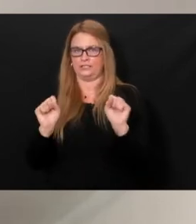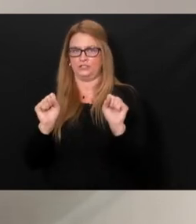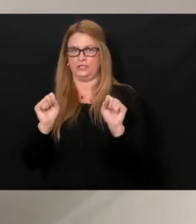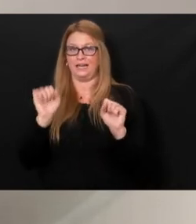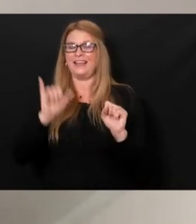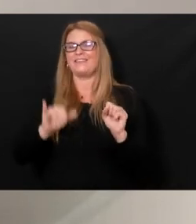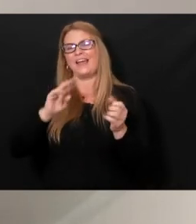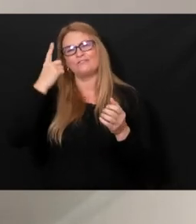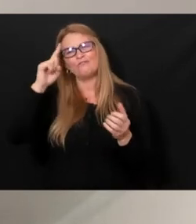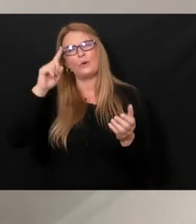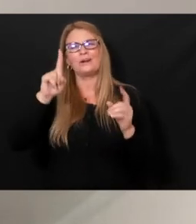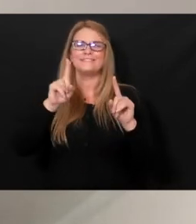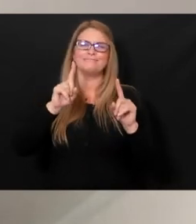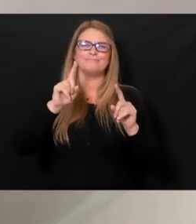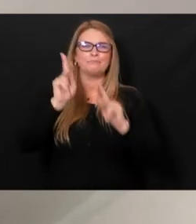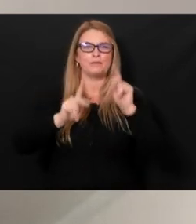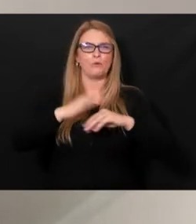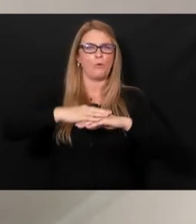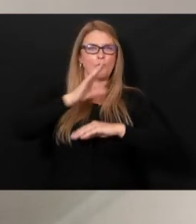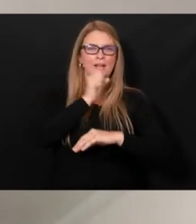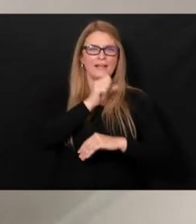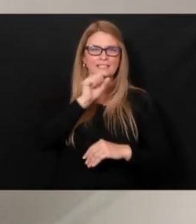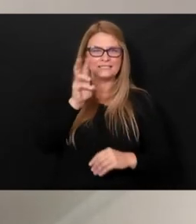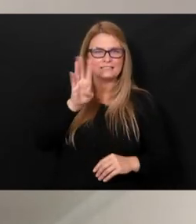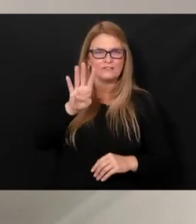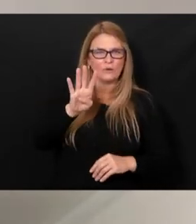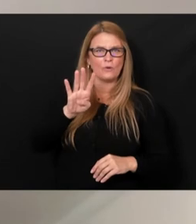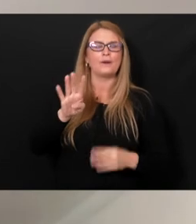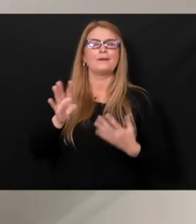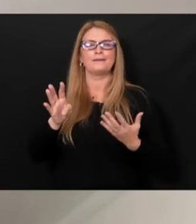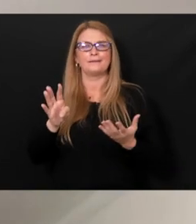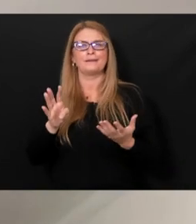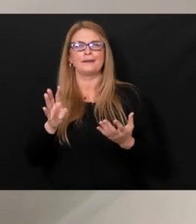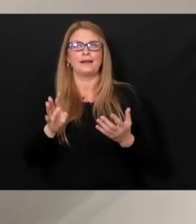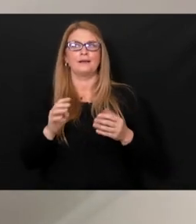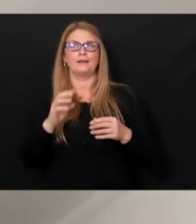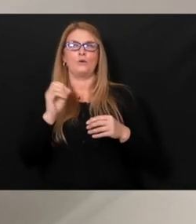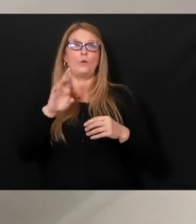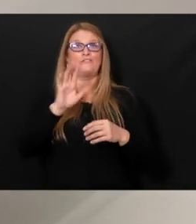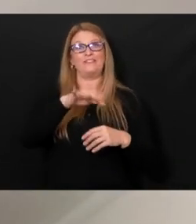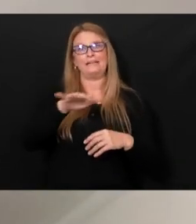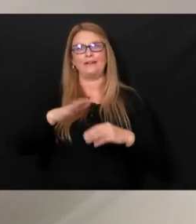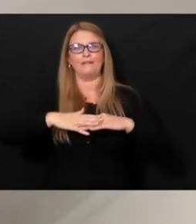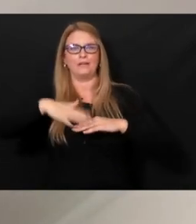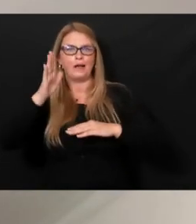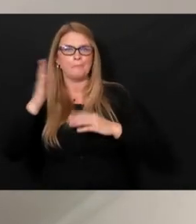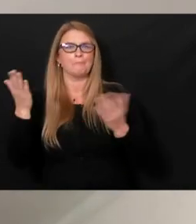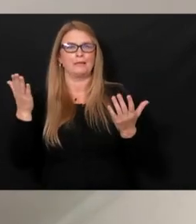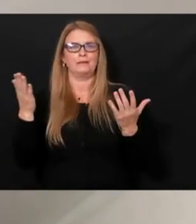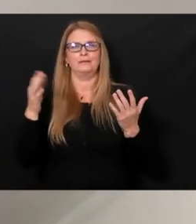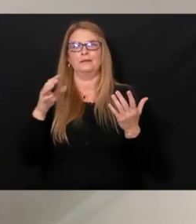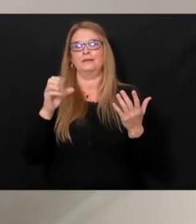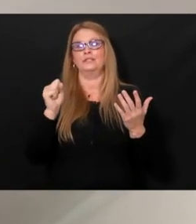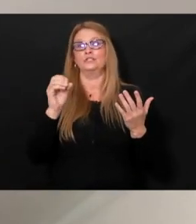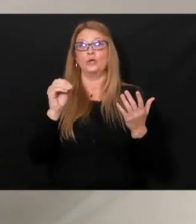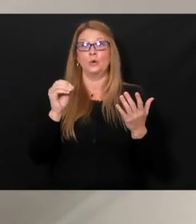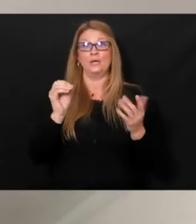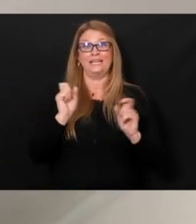old, and they've now shown that, this works in under than 55 year old and over as well.